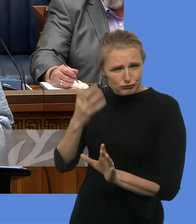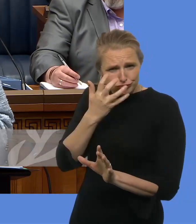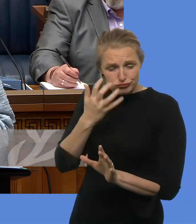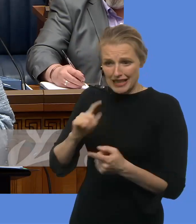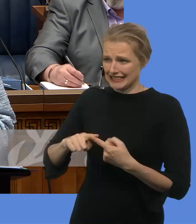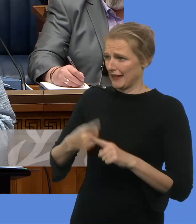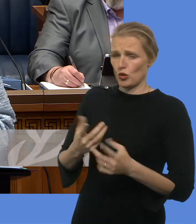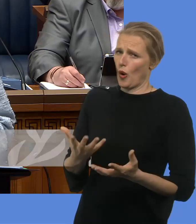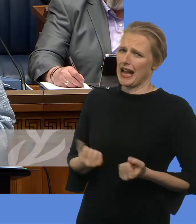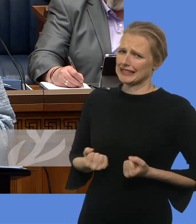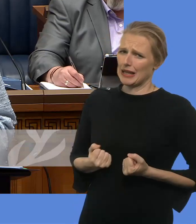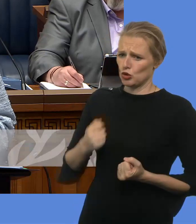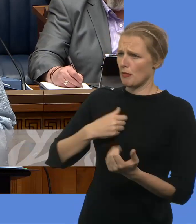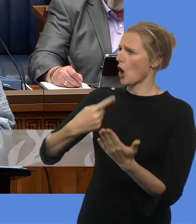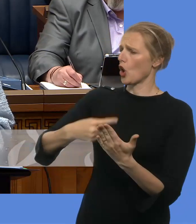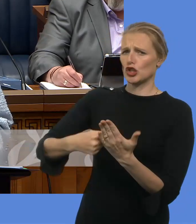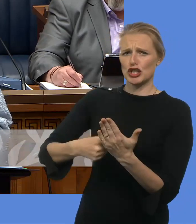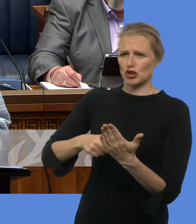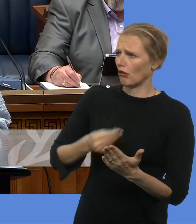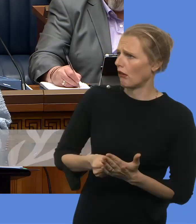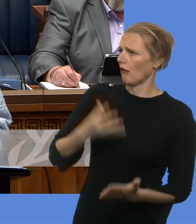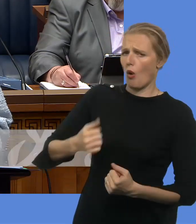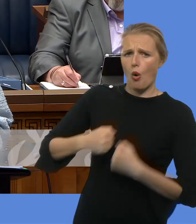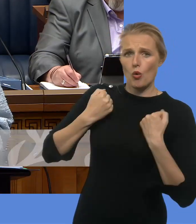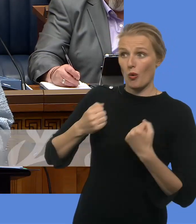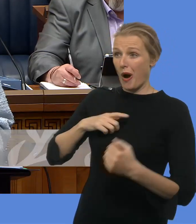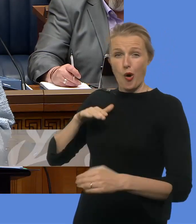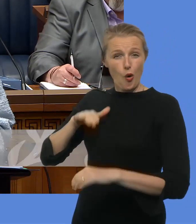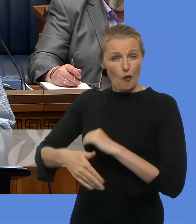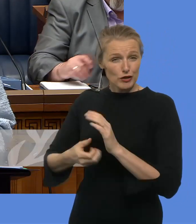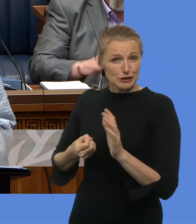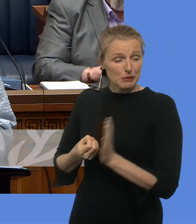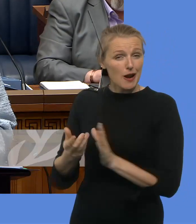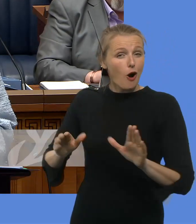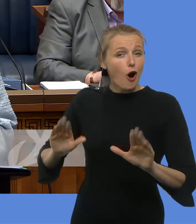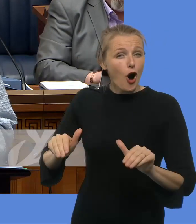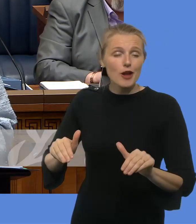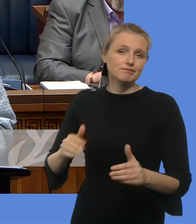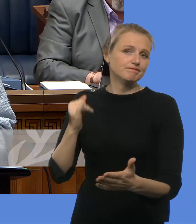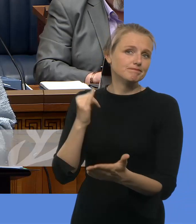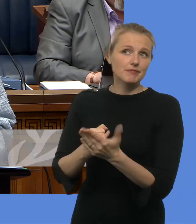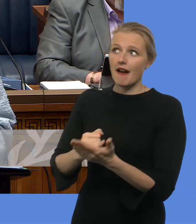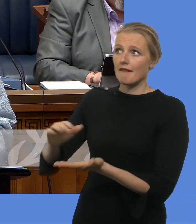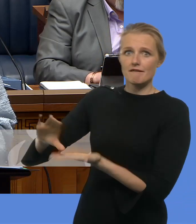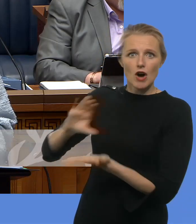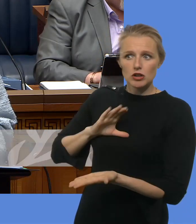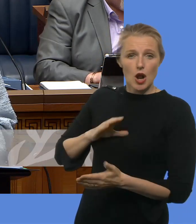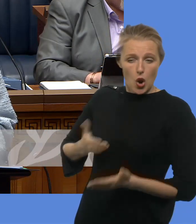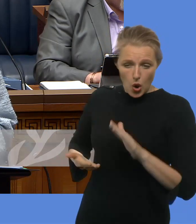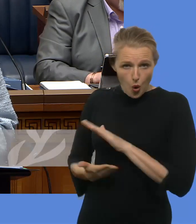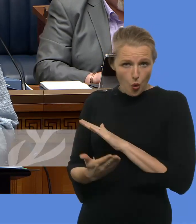not accept should be a condition, given that overspend accrued because we were being funded below our level of